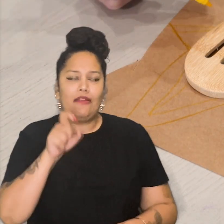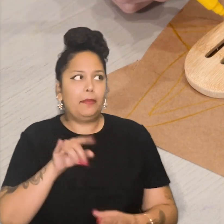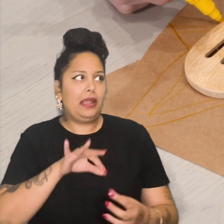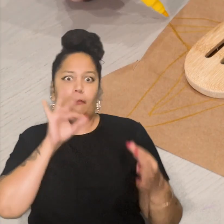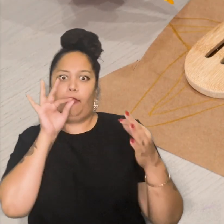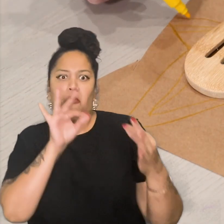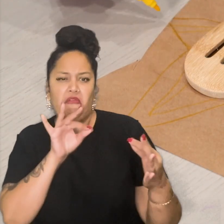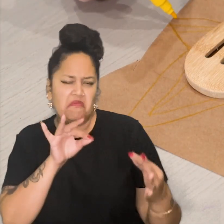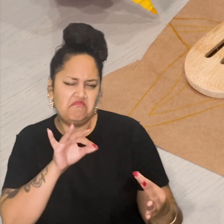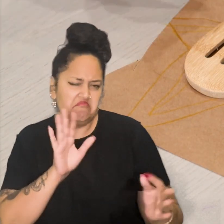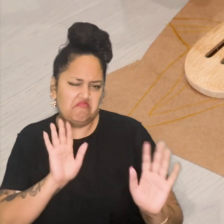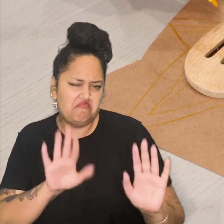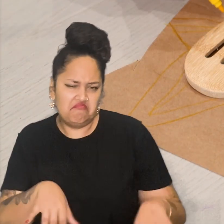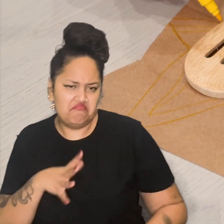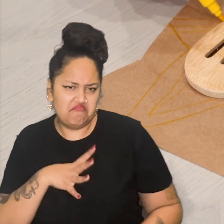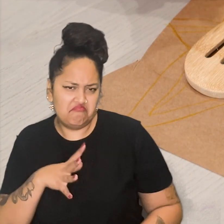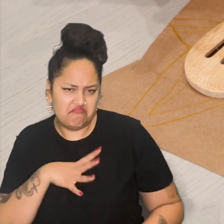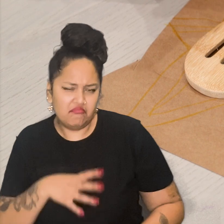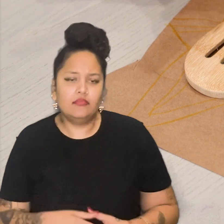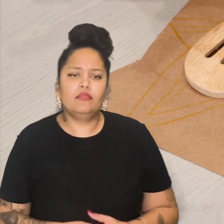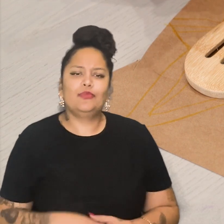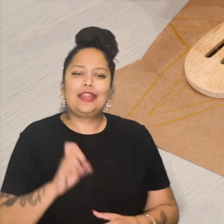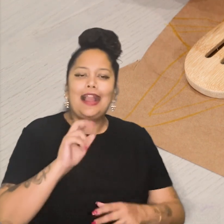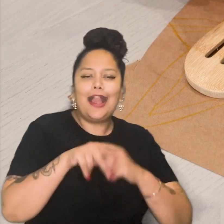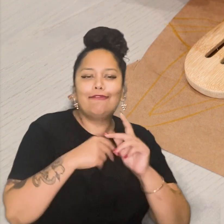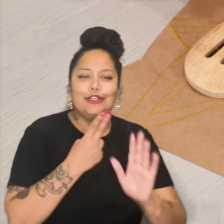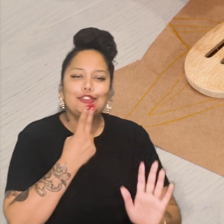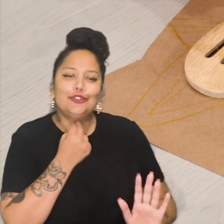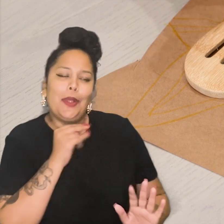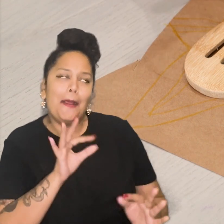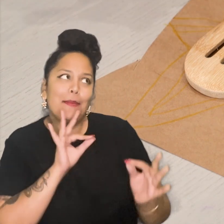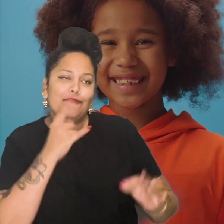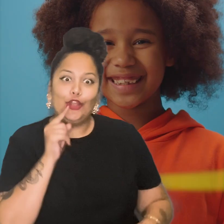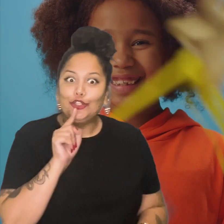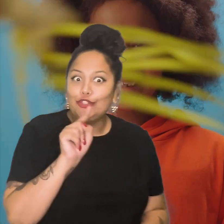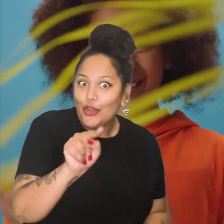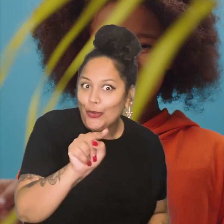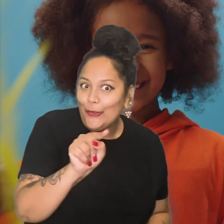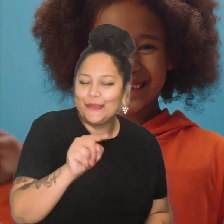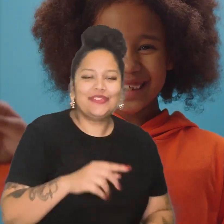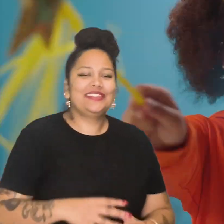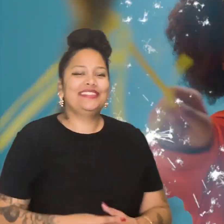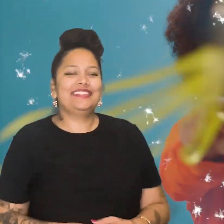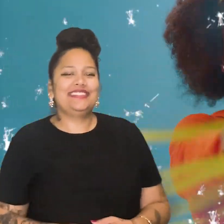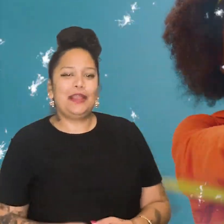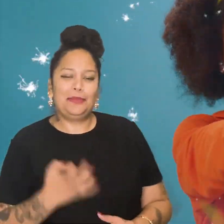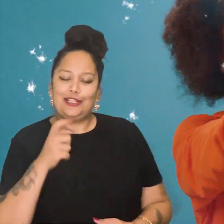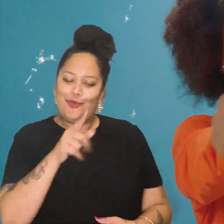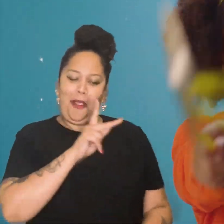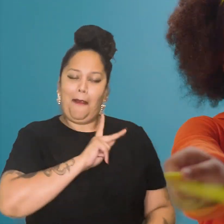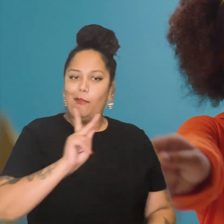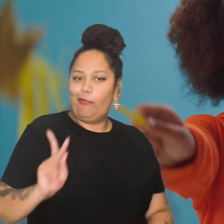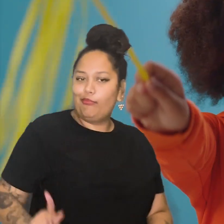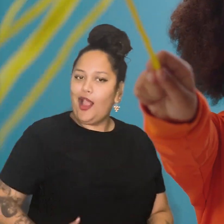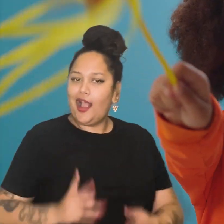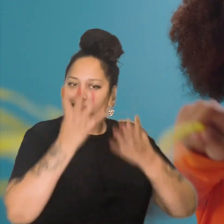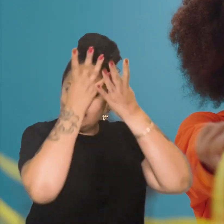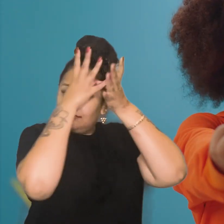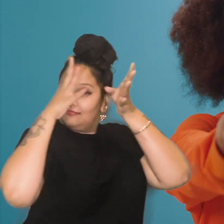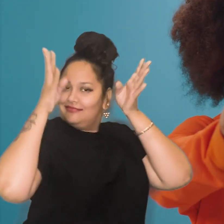be really kind of cute and perfect for you because you're the princess.